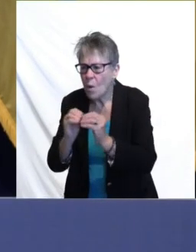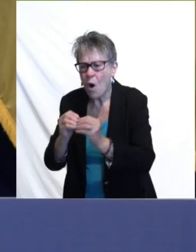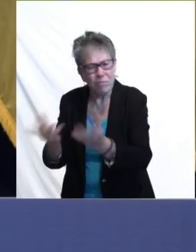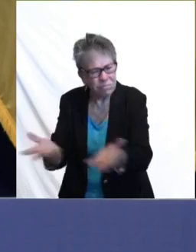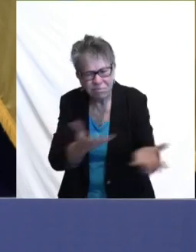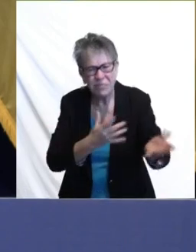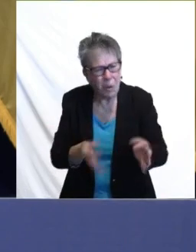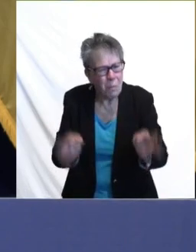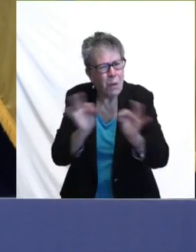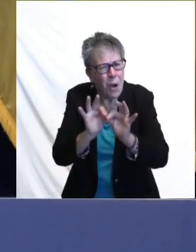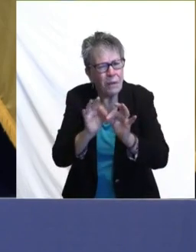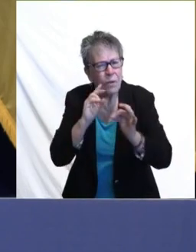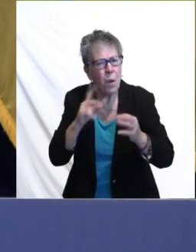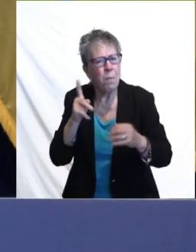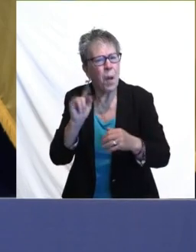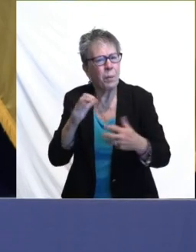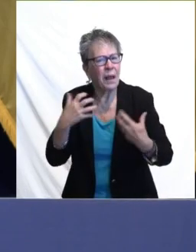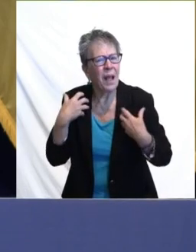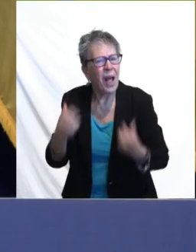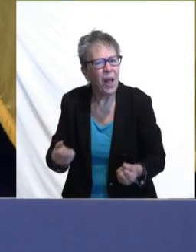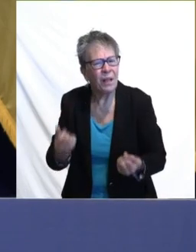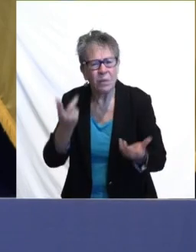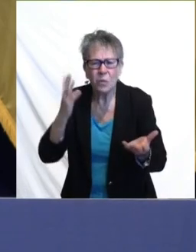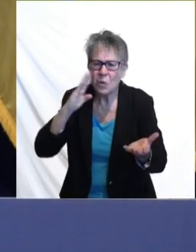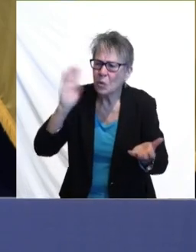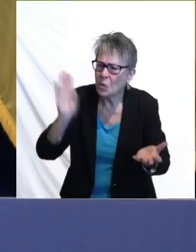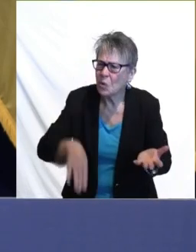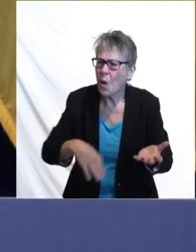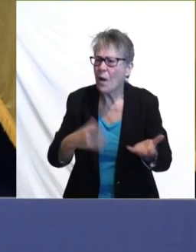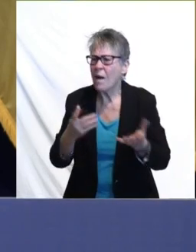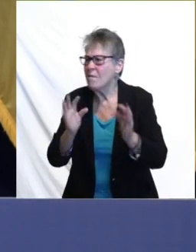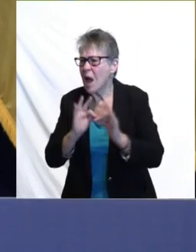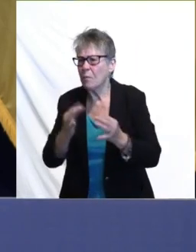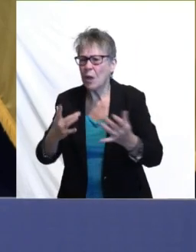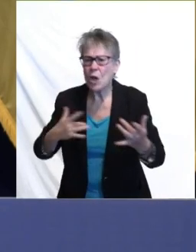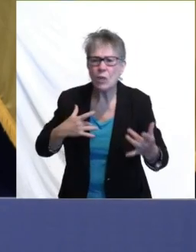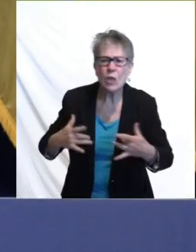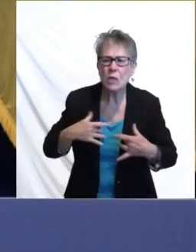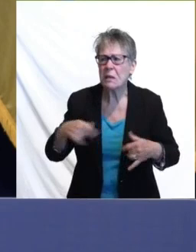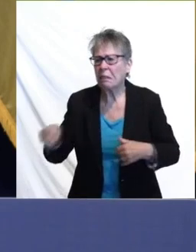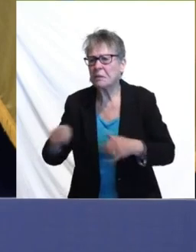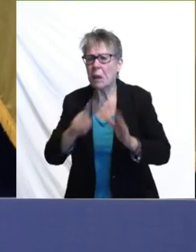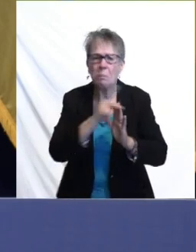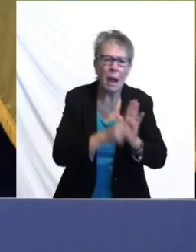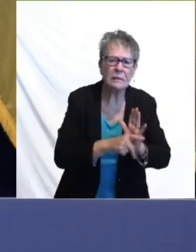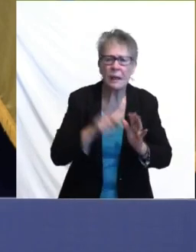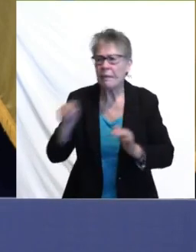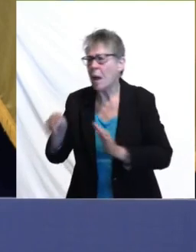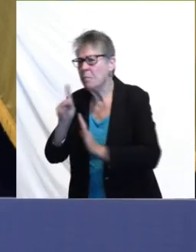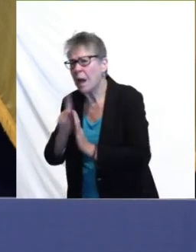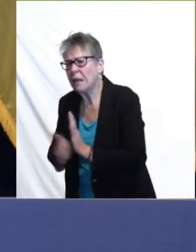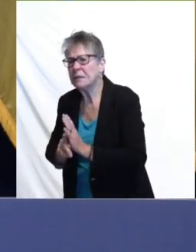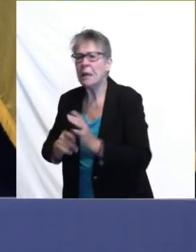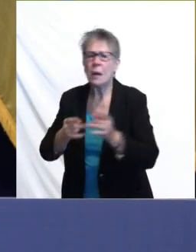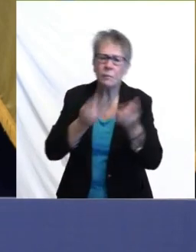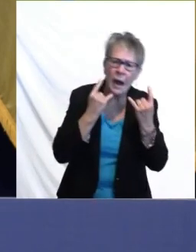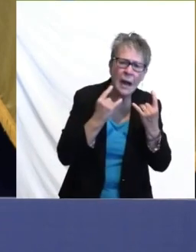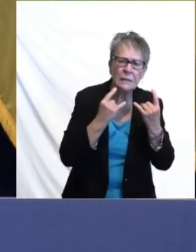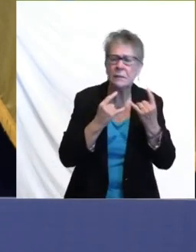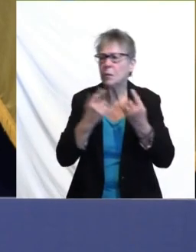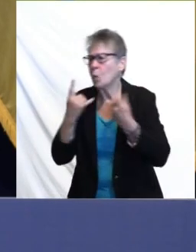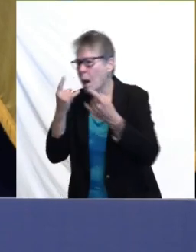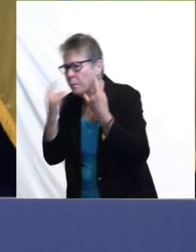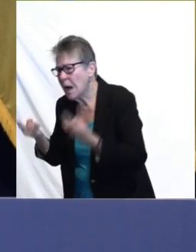really animate families and animate their outlook for the future. And we're committed to doing that. Thank